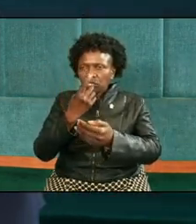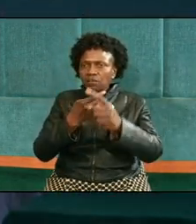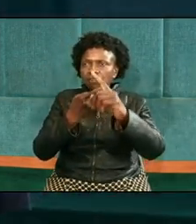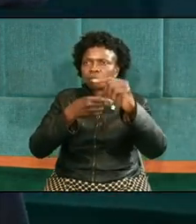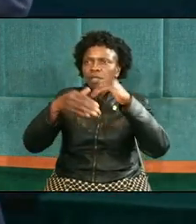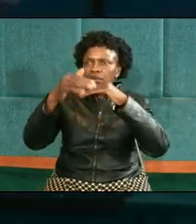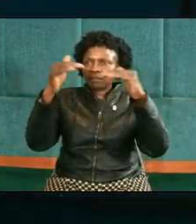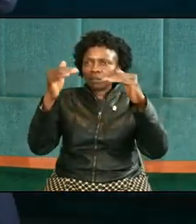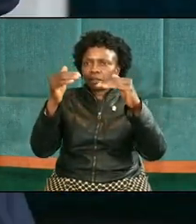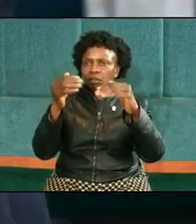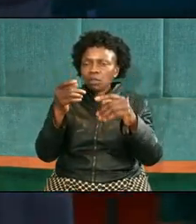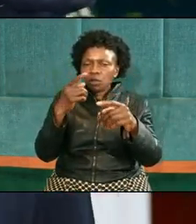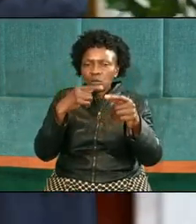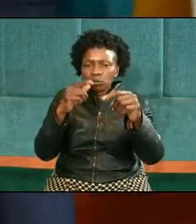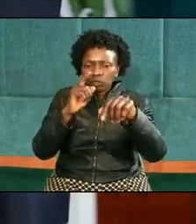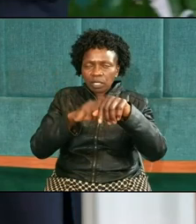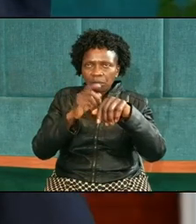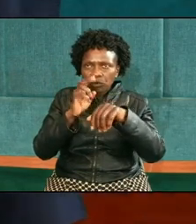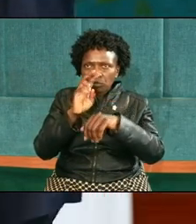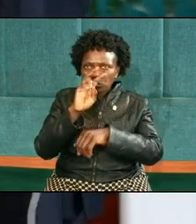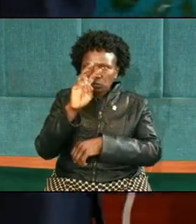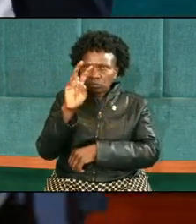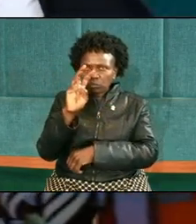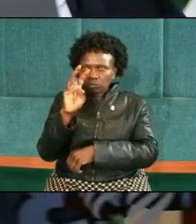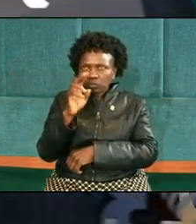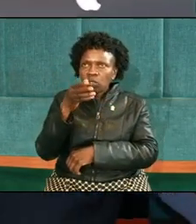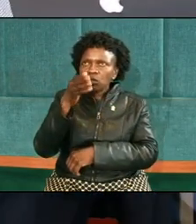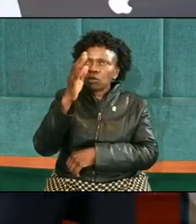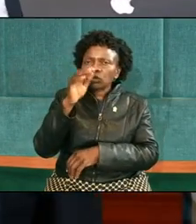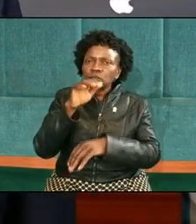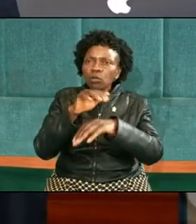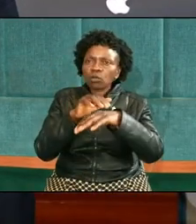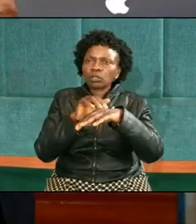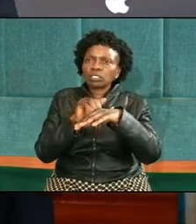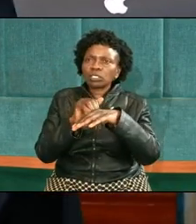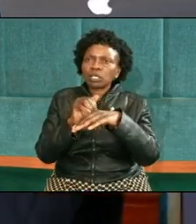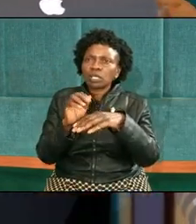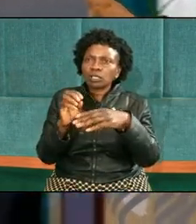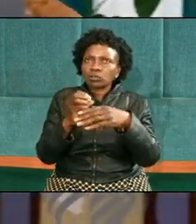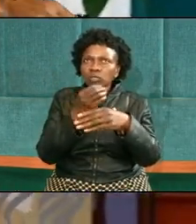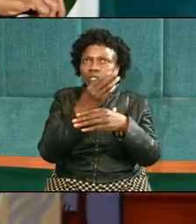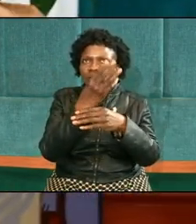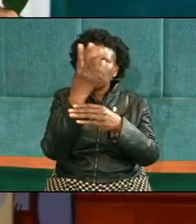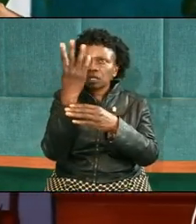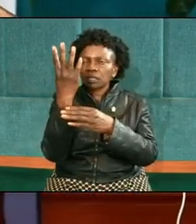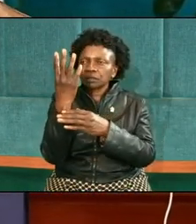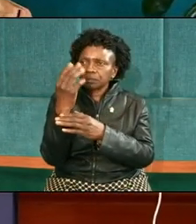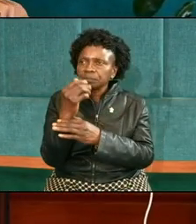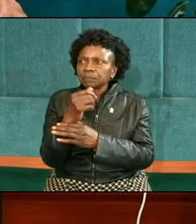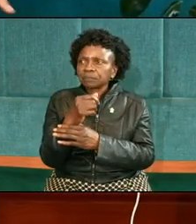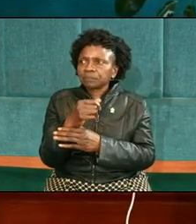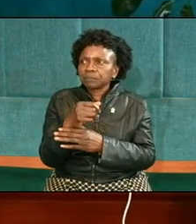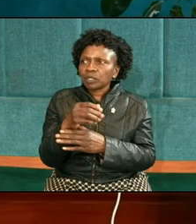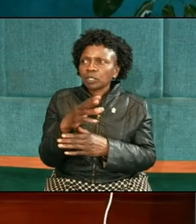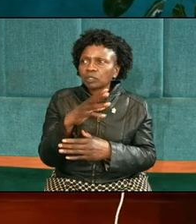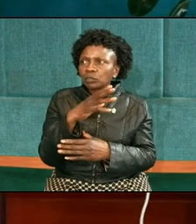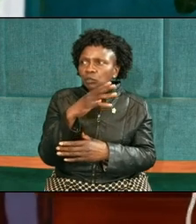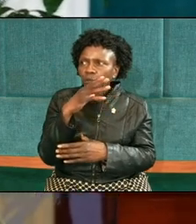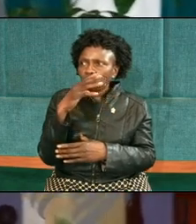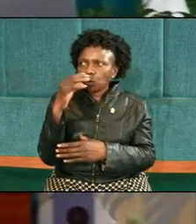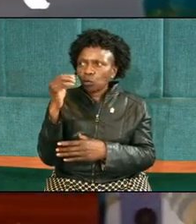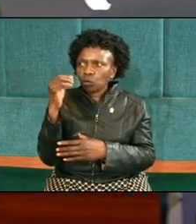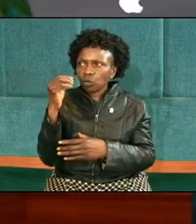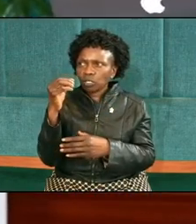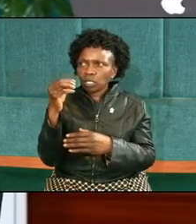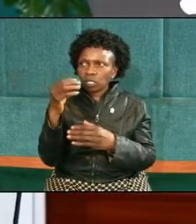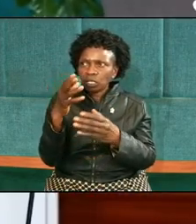And while he was watching it, God caused a tree, a little shrub, to grow with